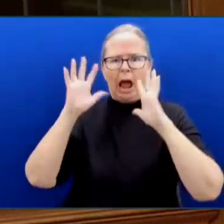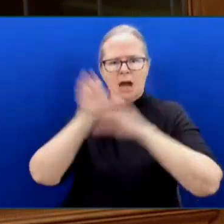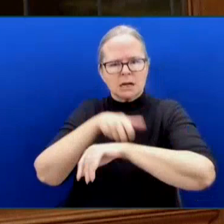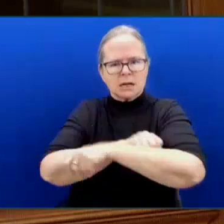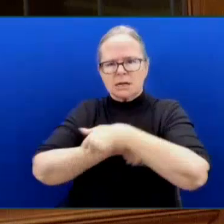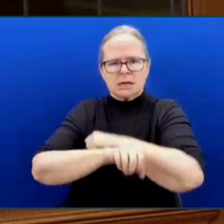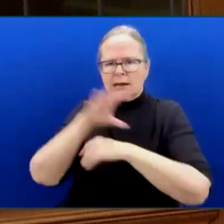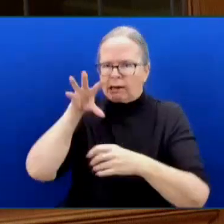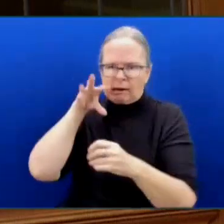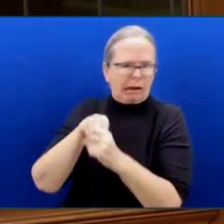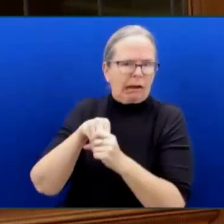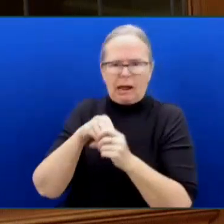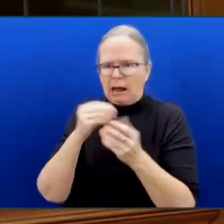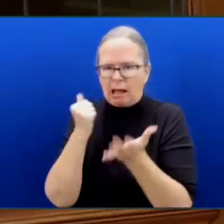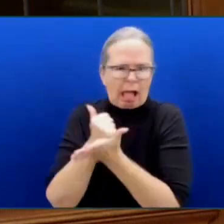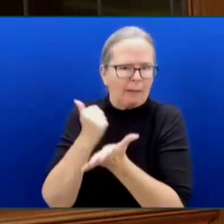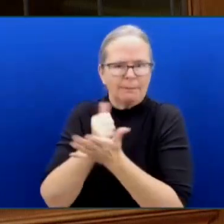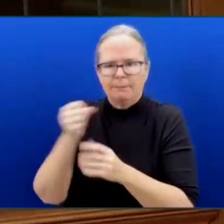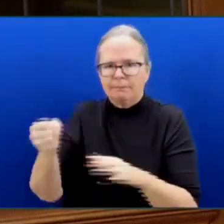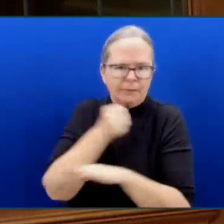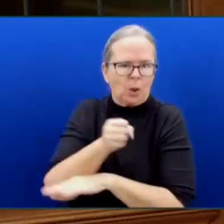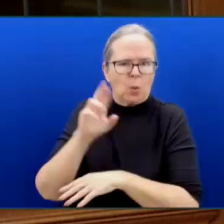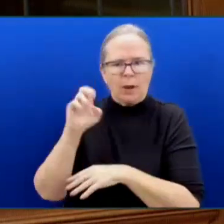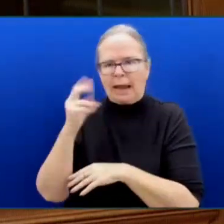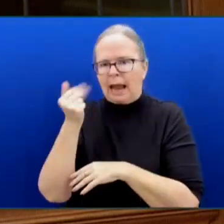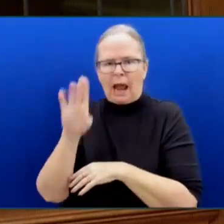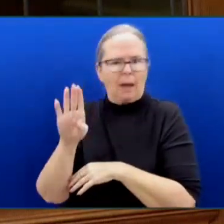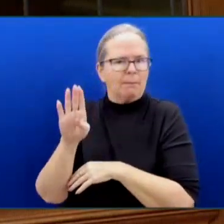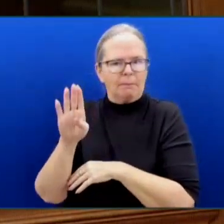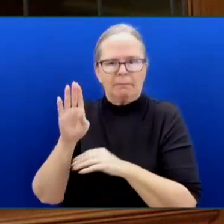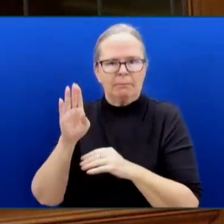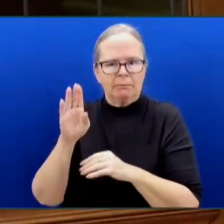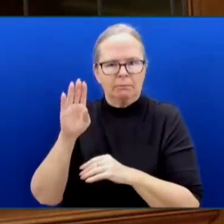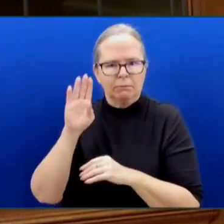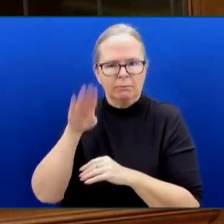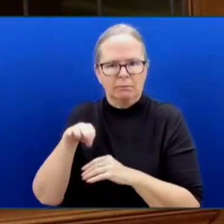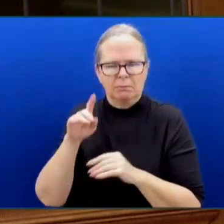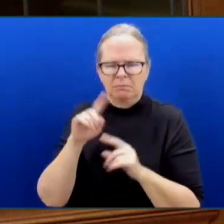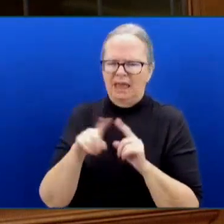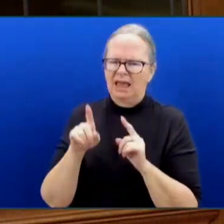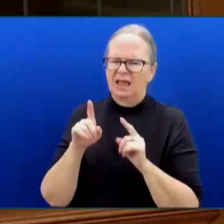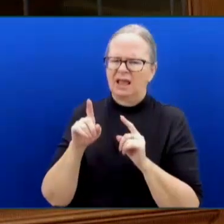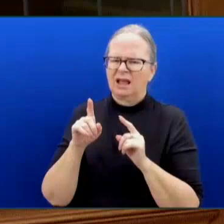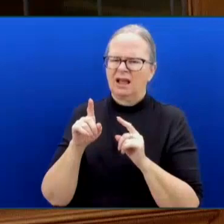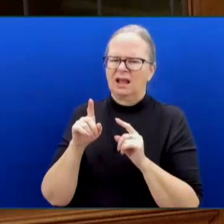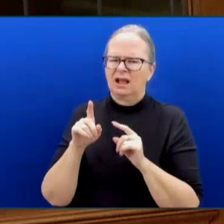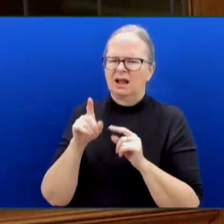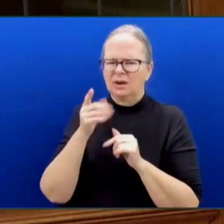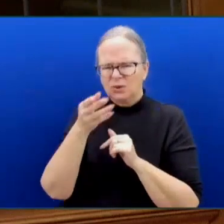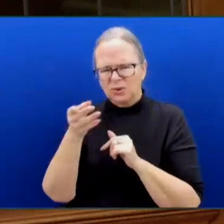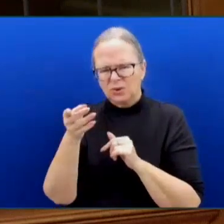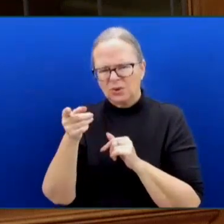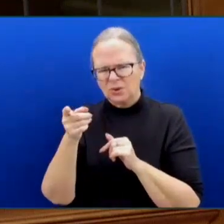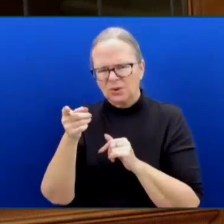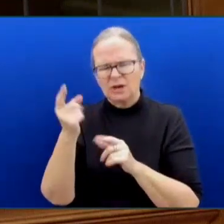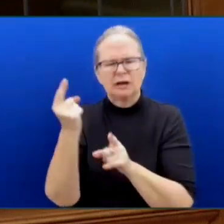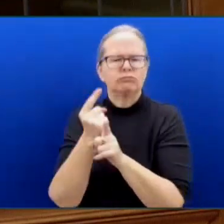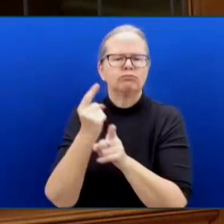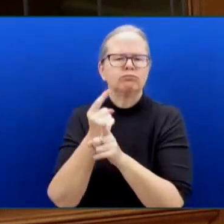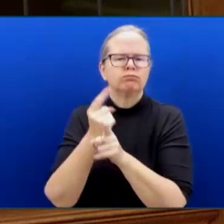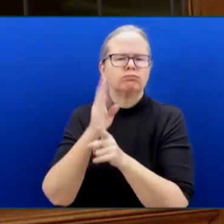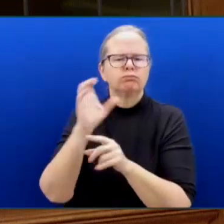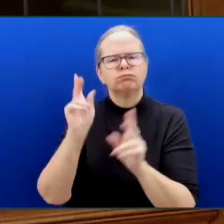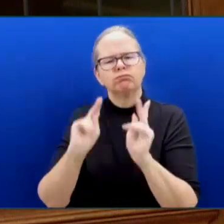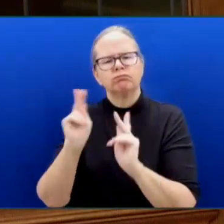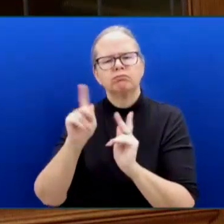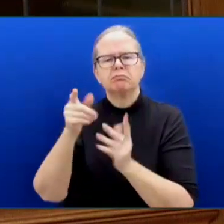program. But the reality is, working class British Columbians, the ones whose children are most likely